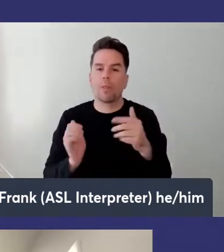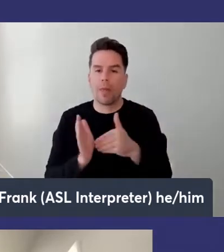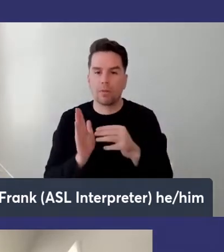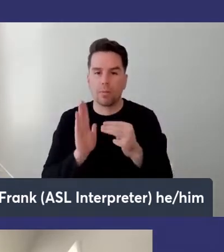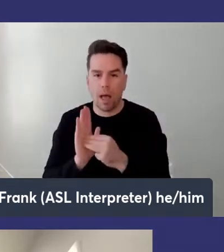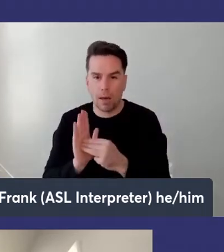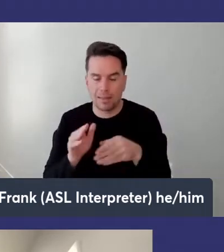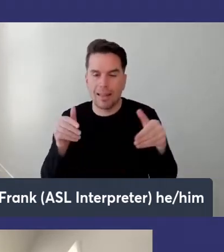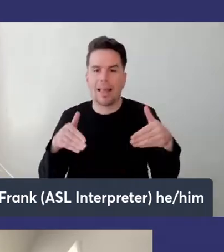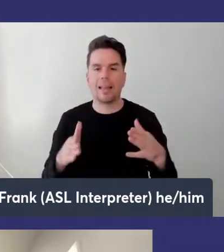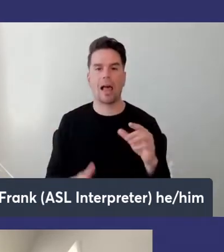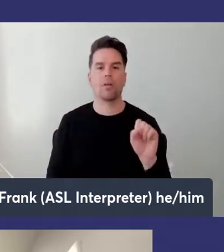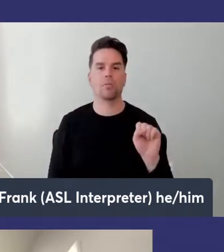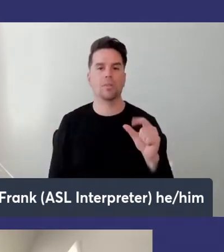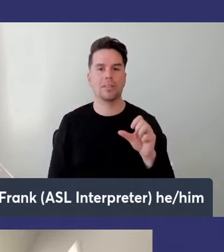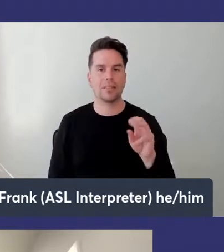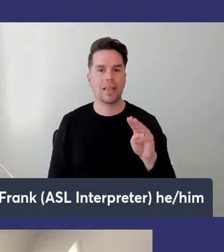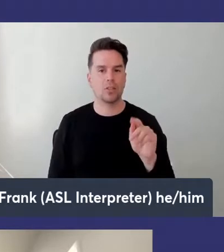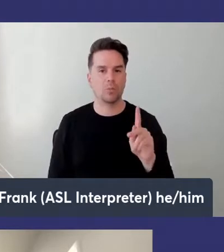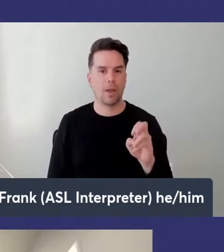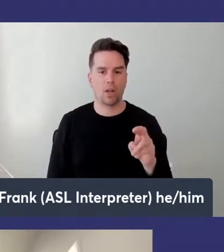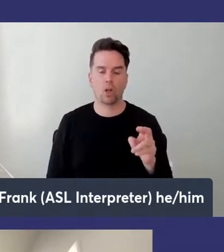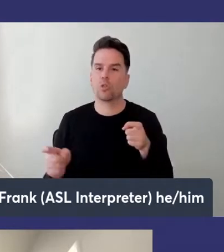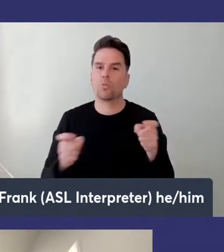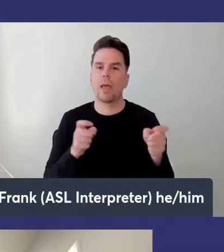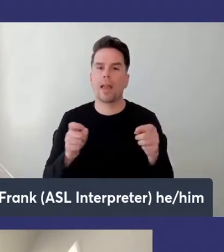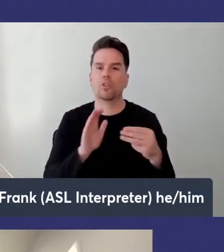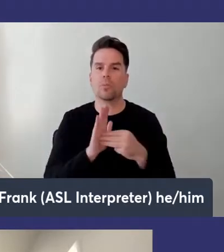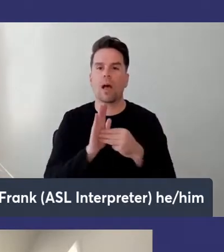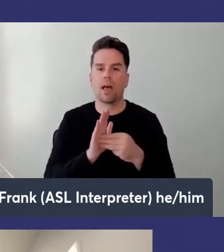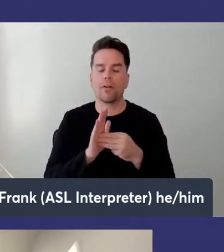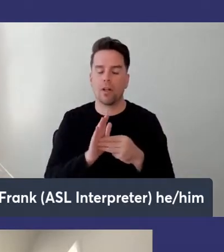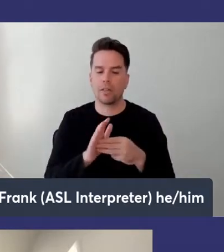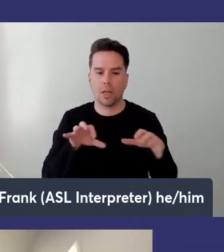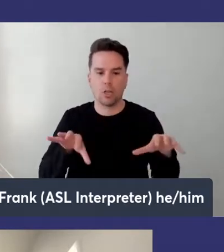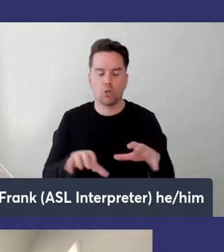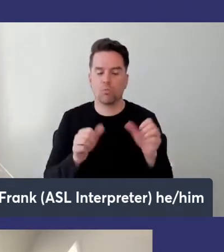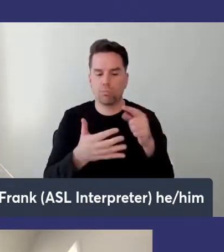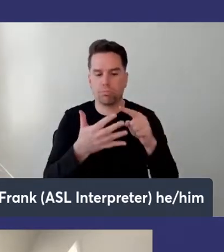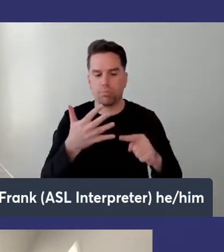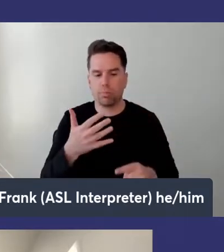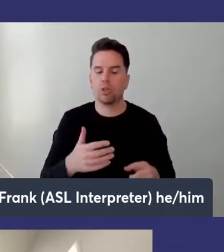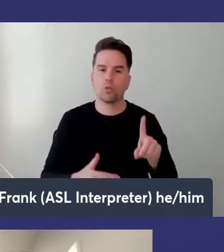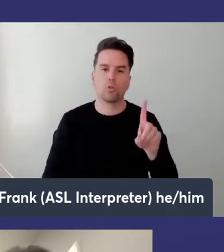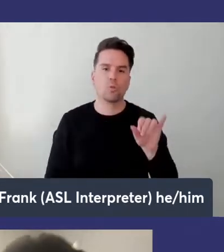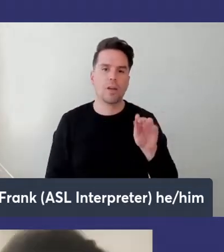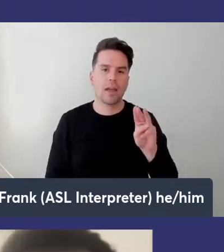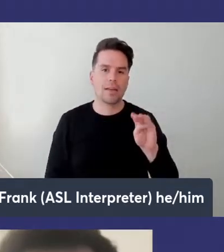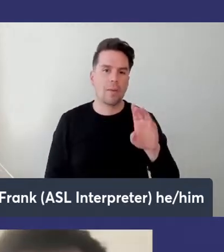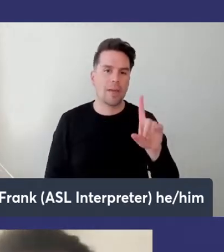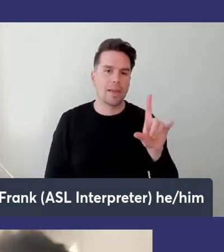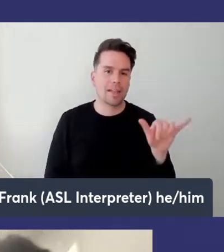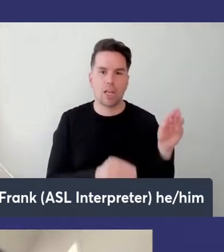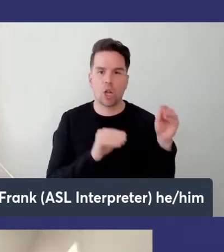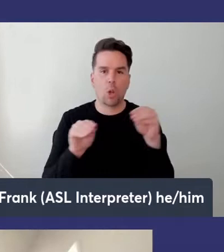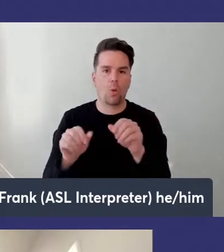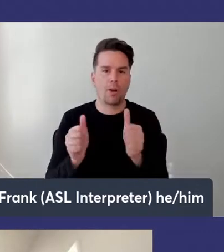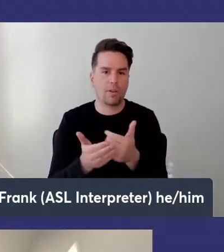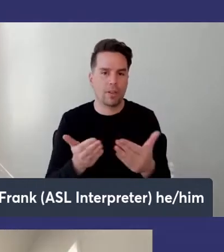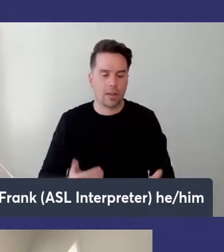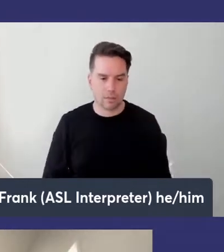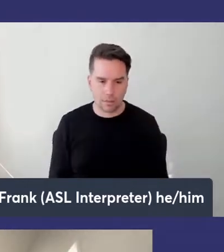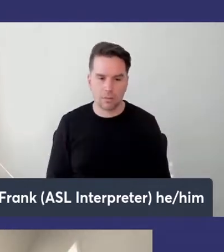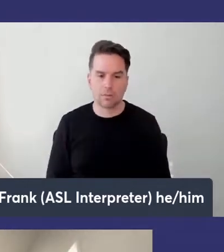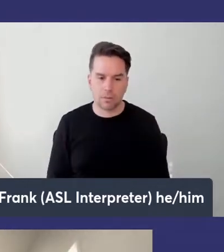the model management and the heavy lifting to kind of dynamically load and unload models. That's interesting because it sounds like